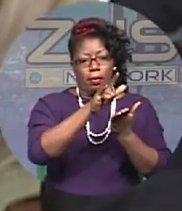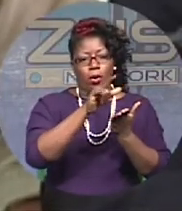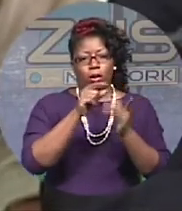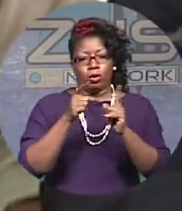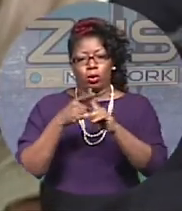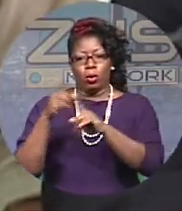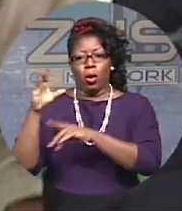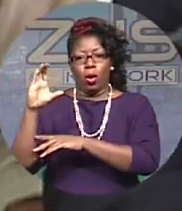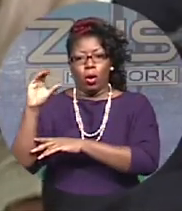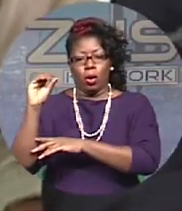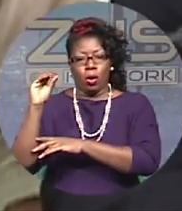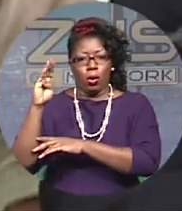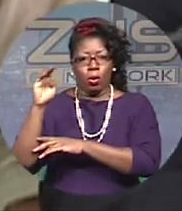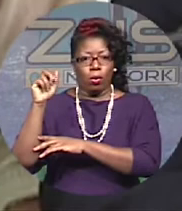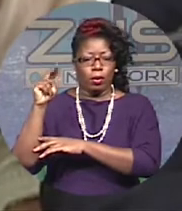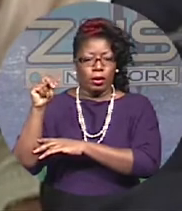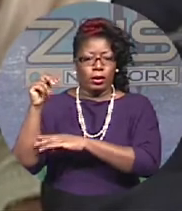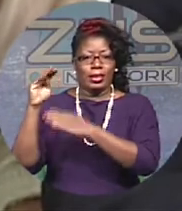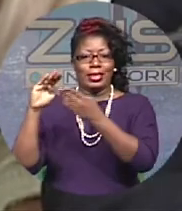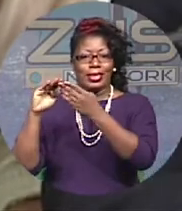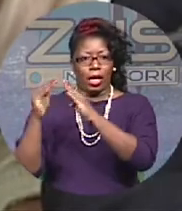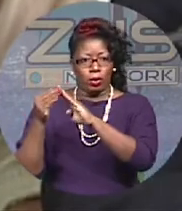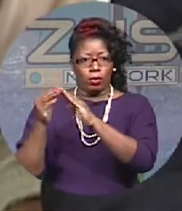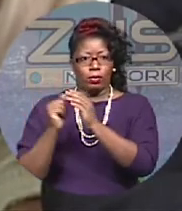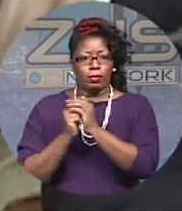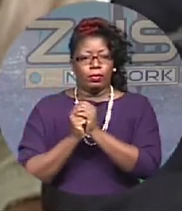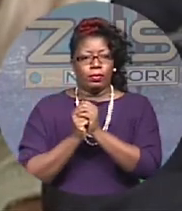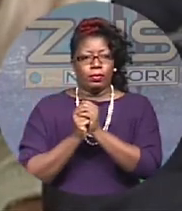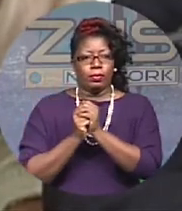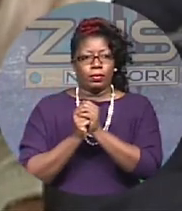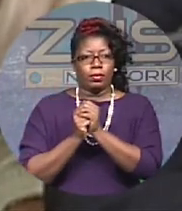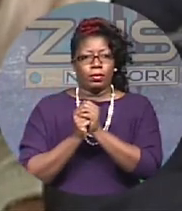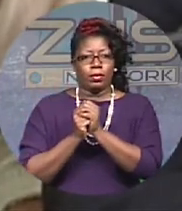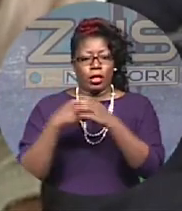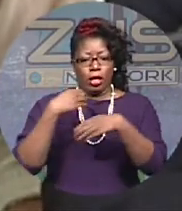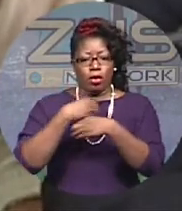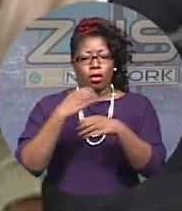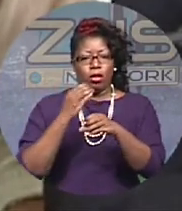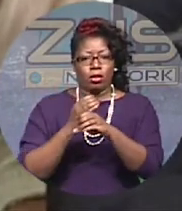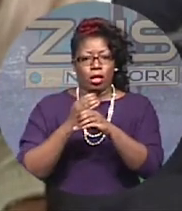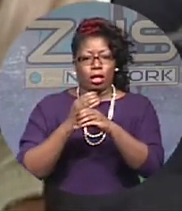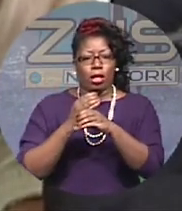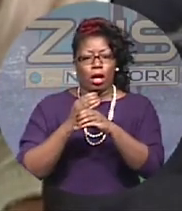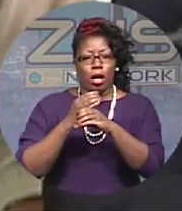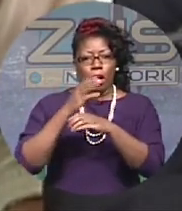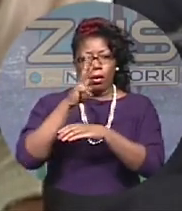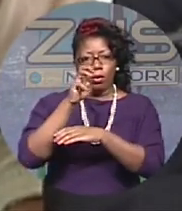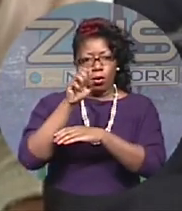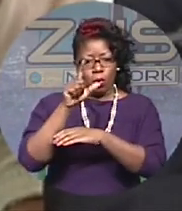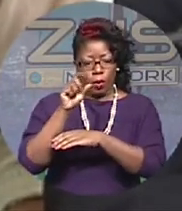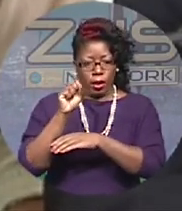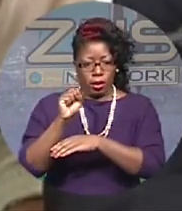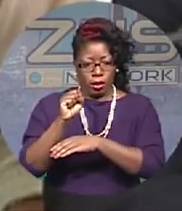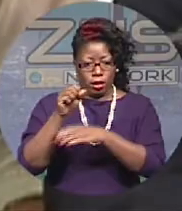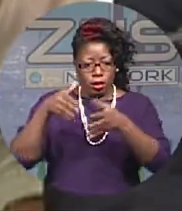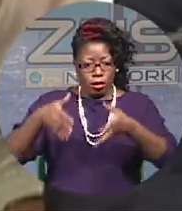drainage features such as culverts and deep disposable wells in areas that are prone to